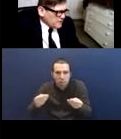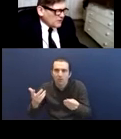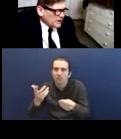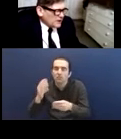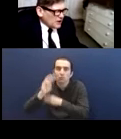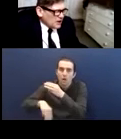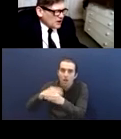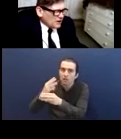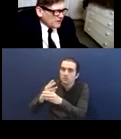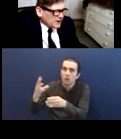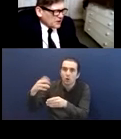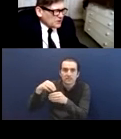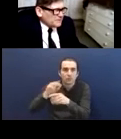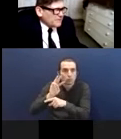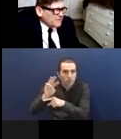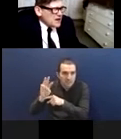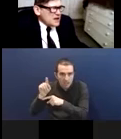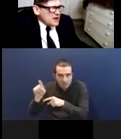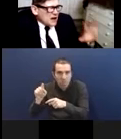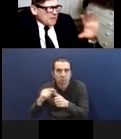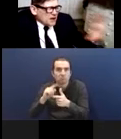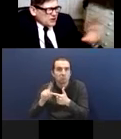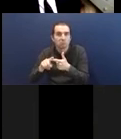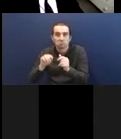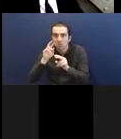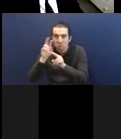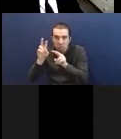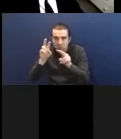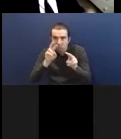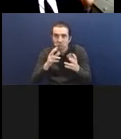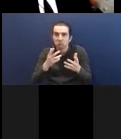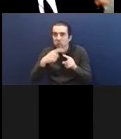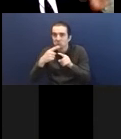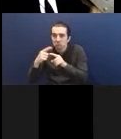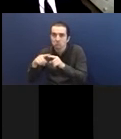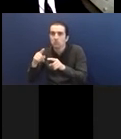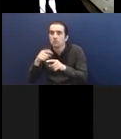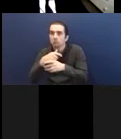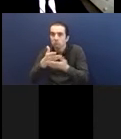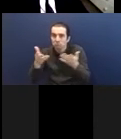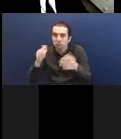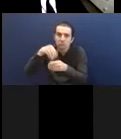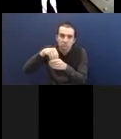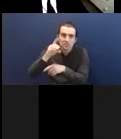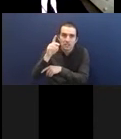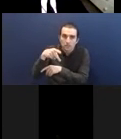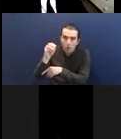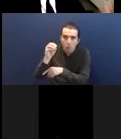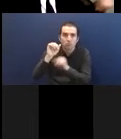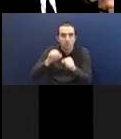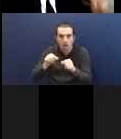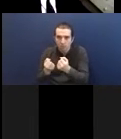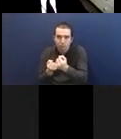inclusive of inclusion. I mentioned Dharavi, and we had a film about that,